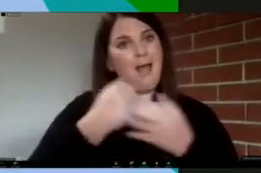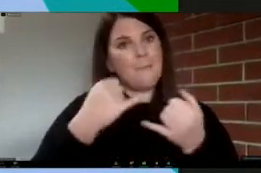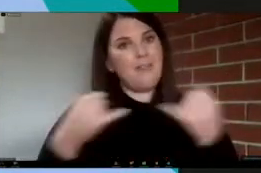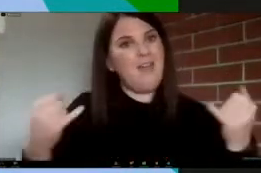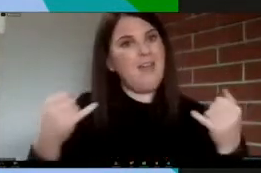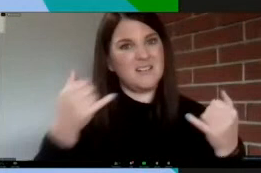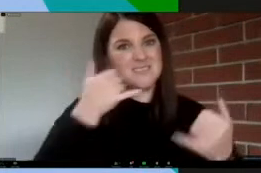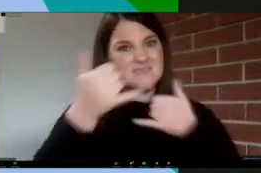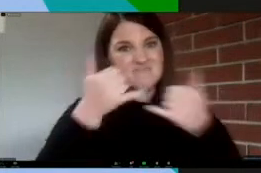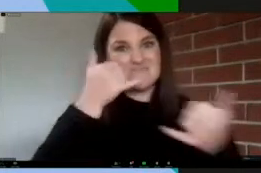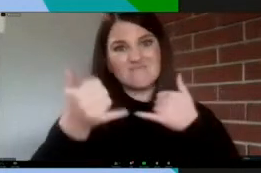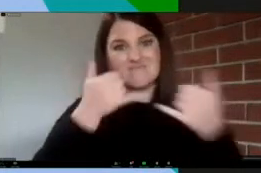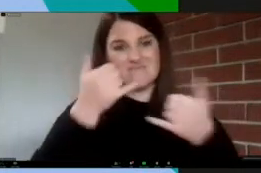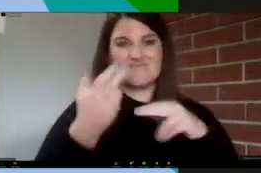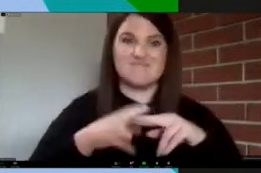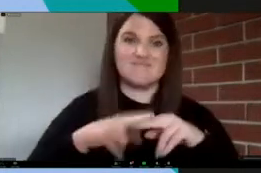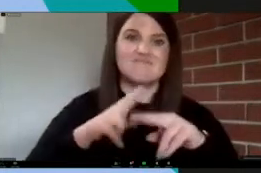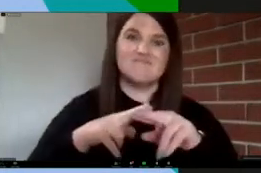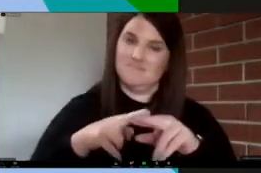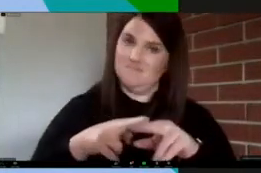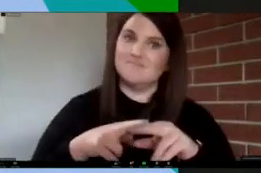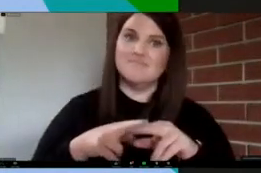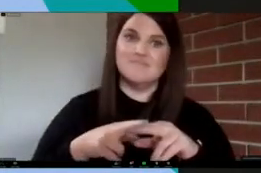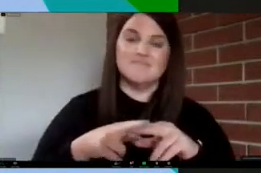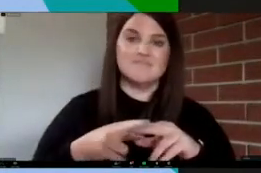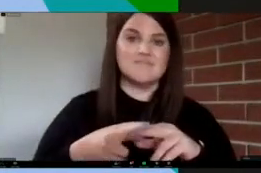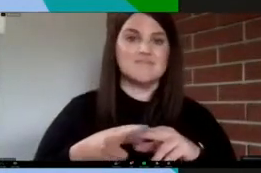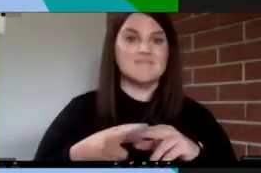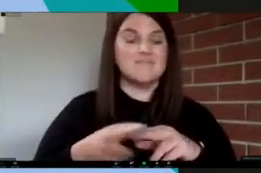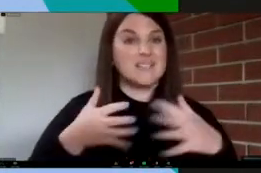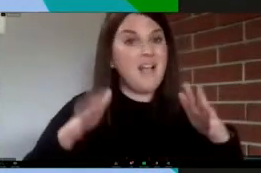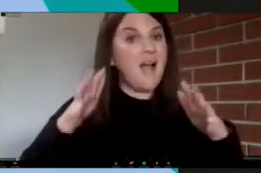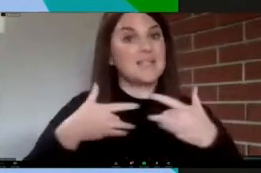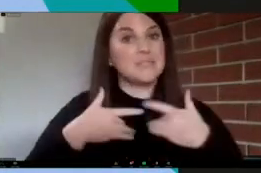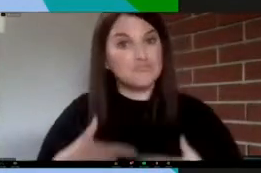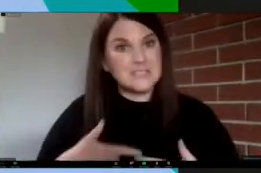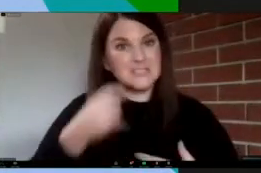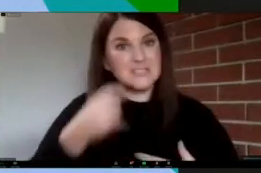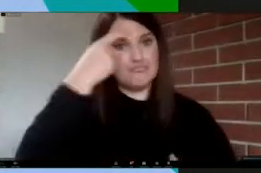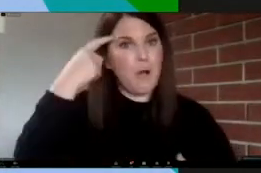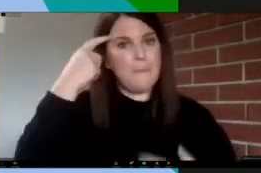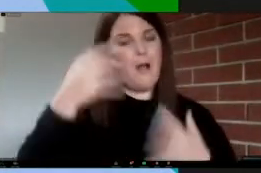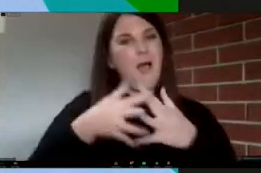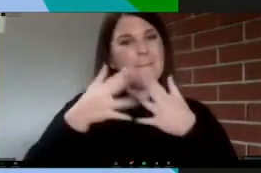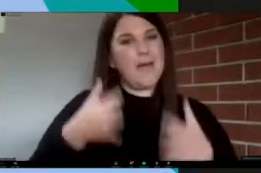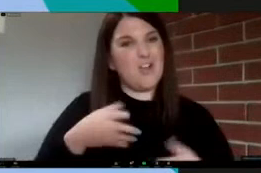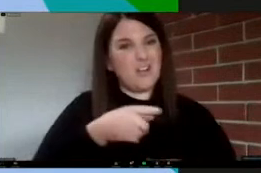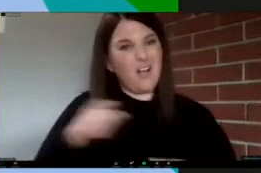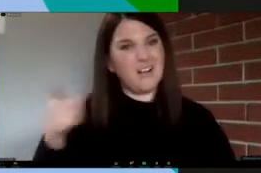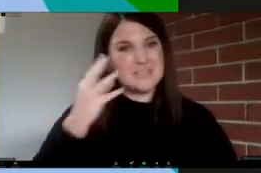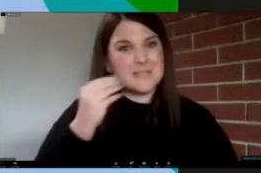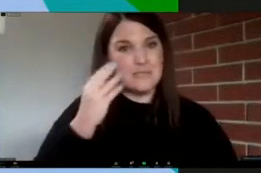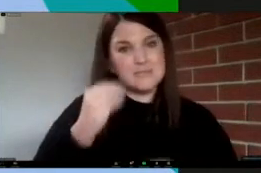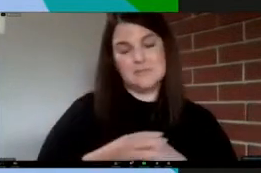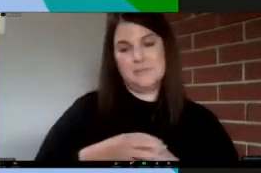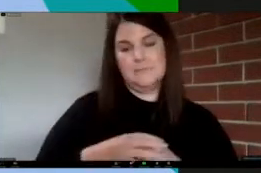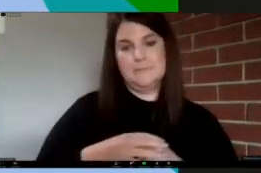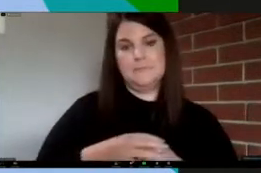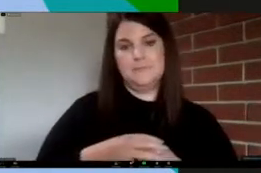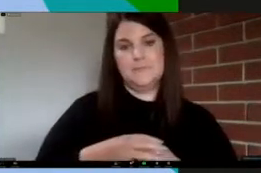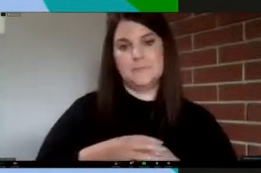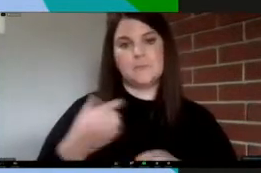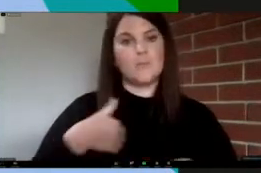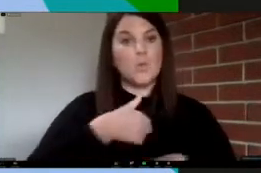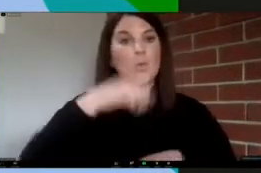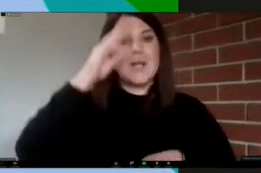indicative of the growing anxiety, depression, and trauma that Americans are experiencing. We know